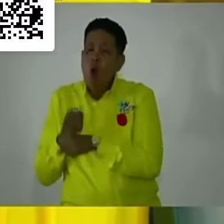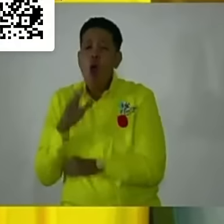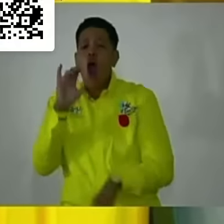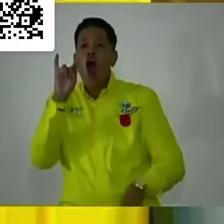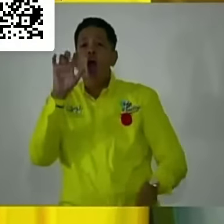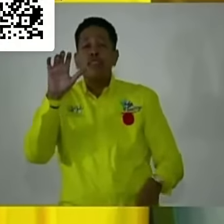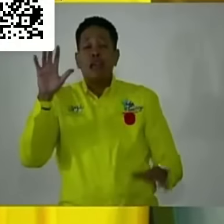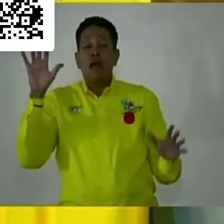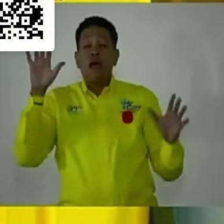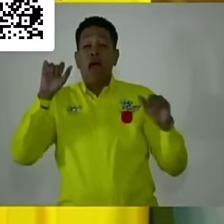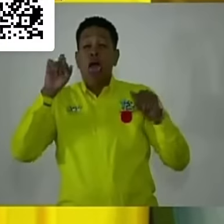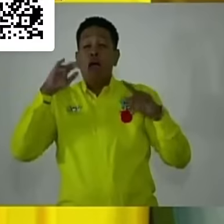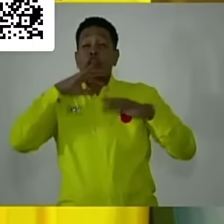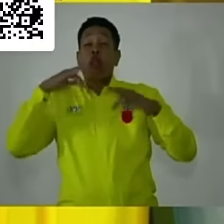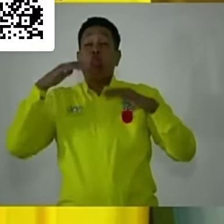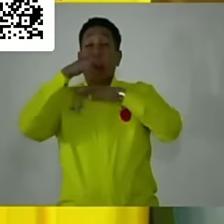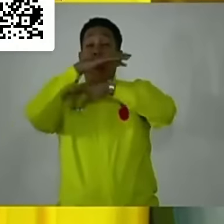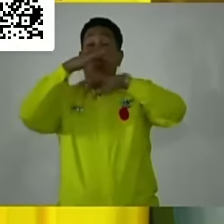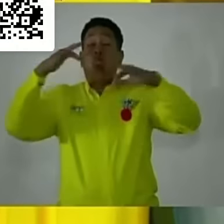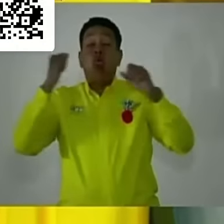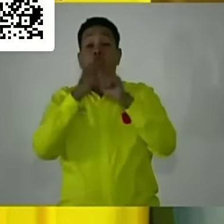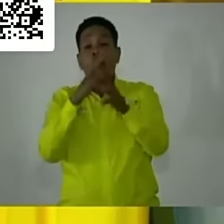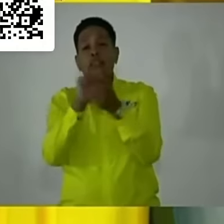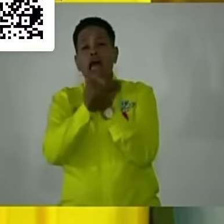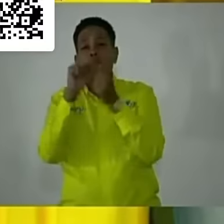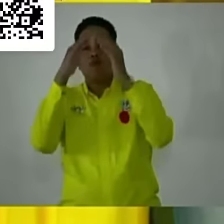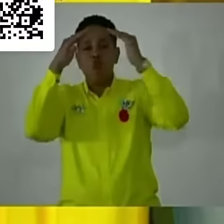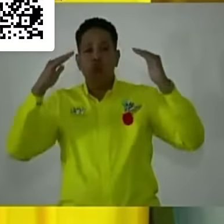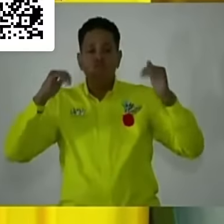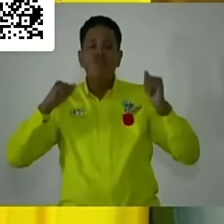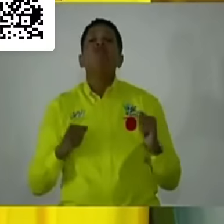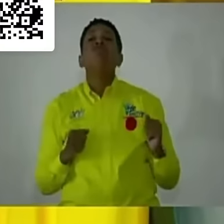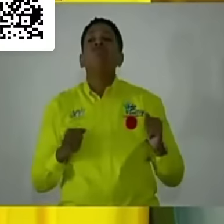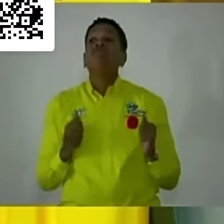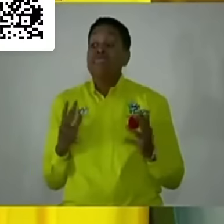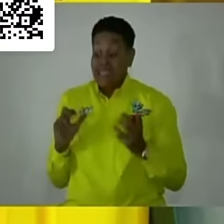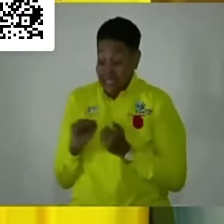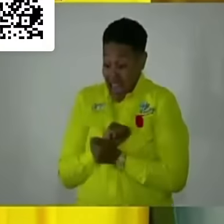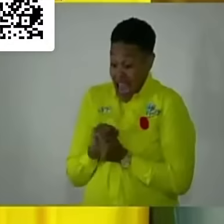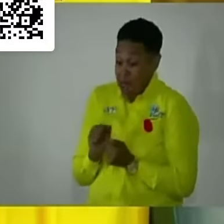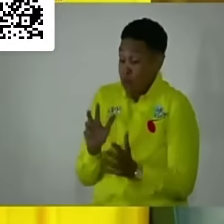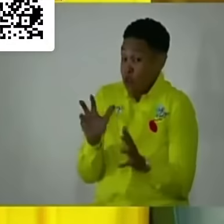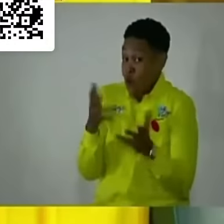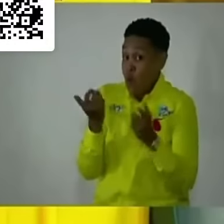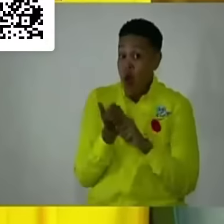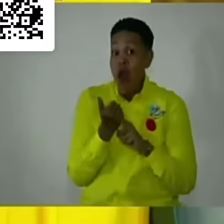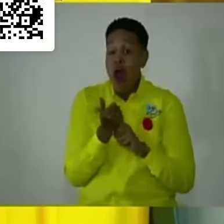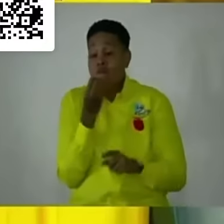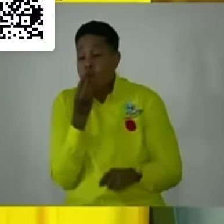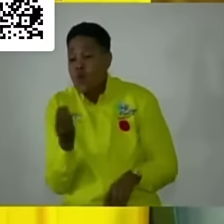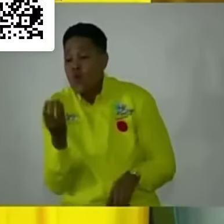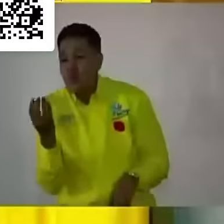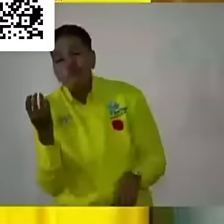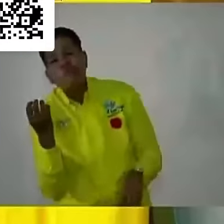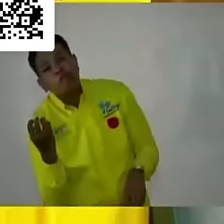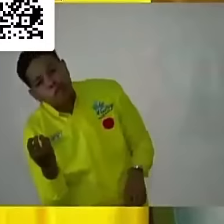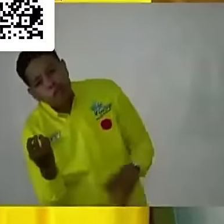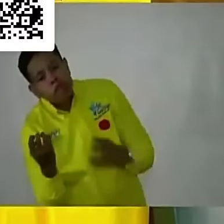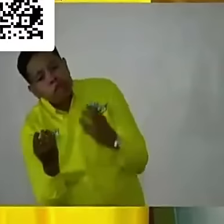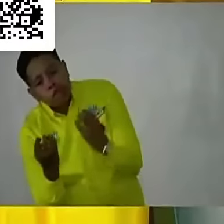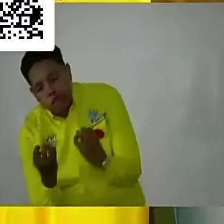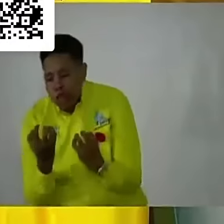causing extensive damage to roof, extensive damage to crop, and extensive